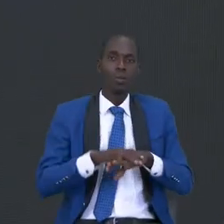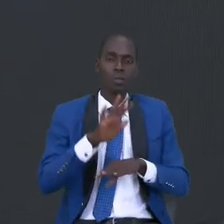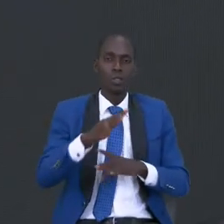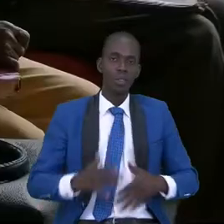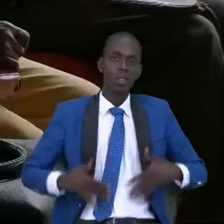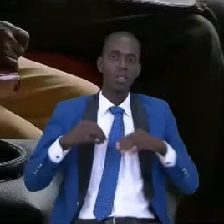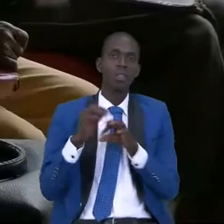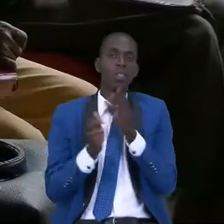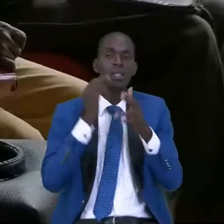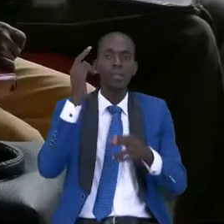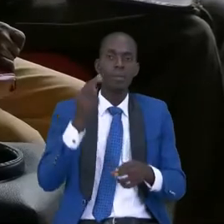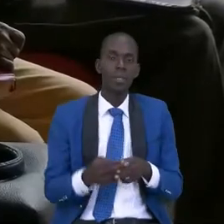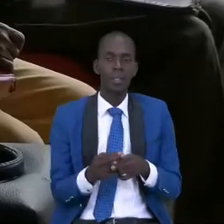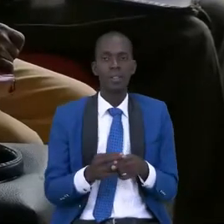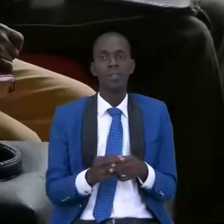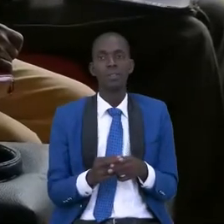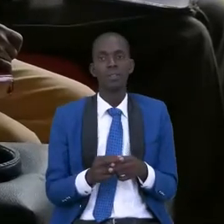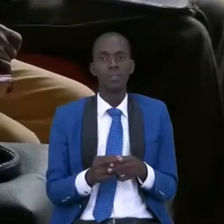in Jesus' name.